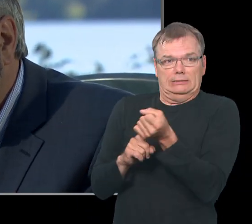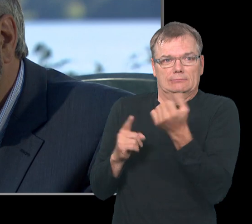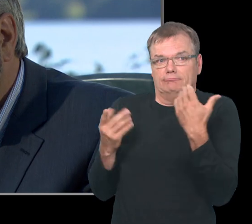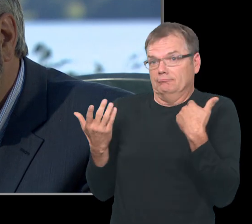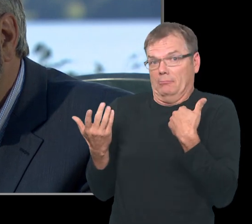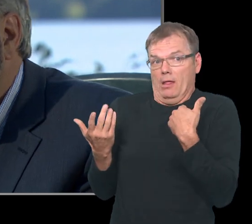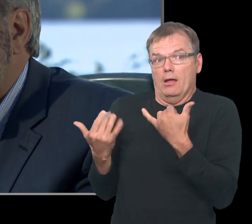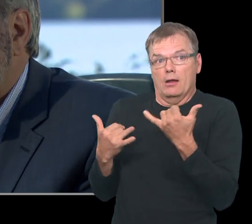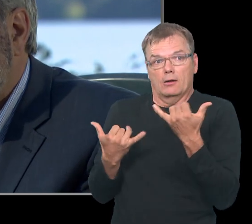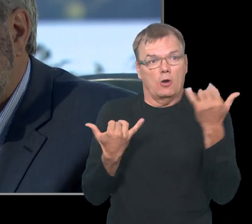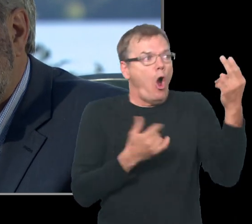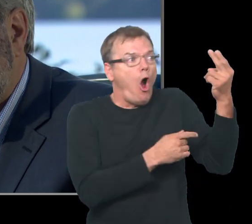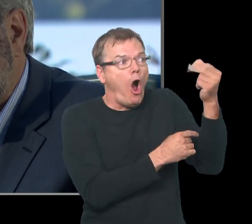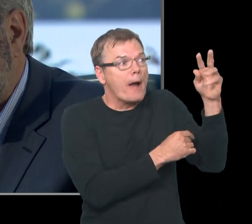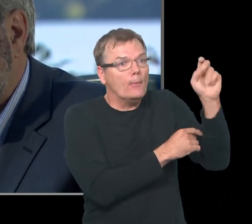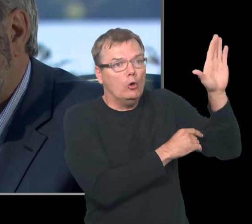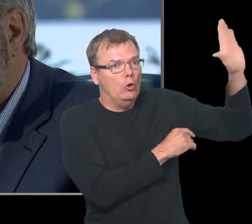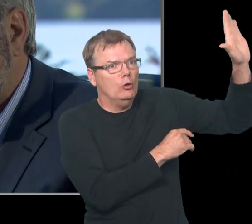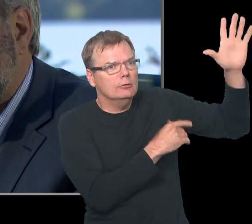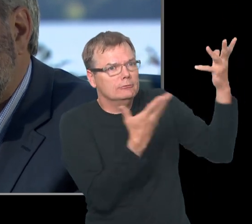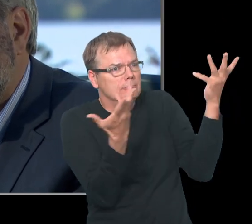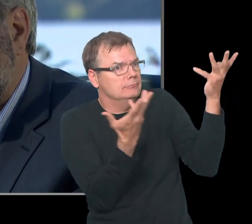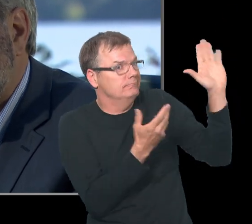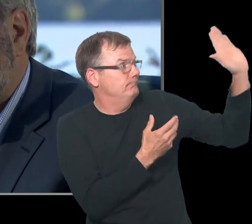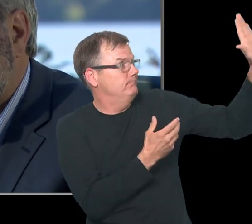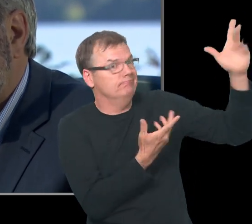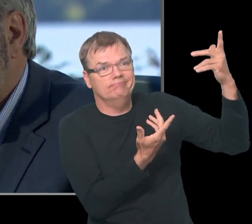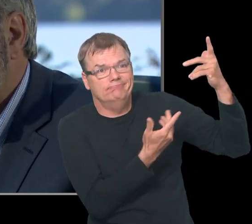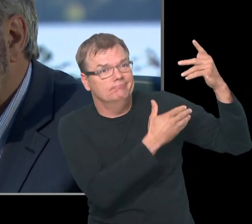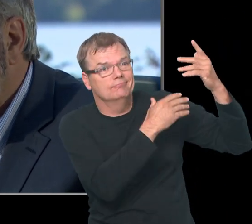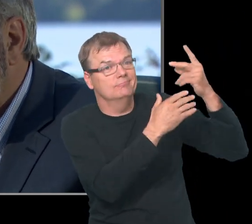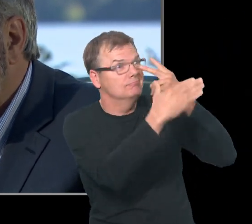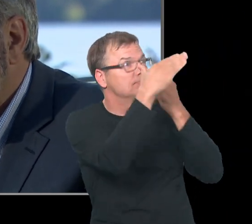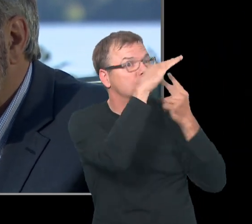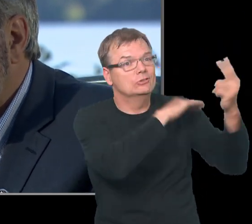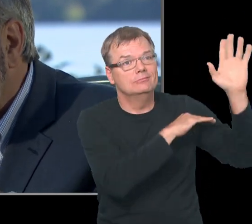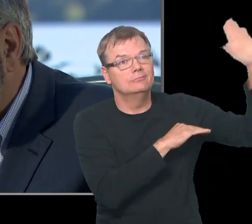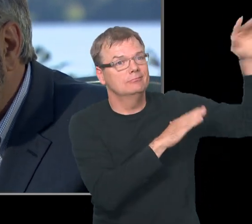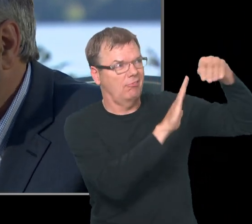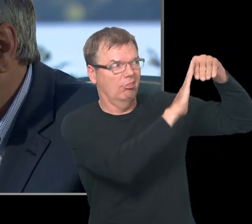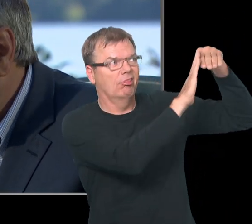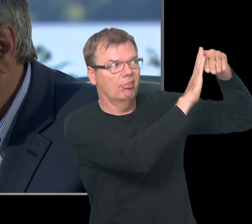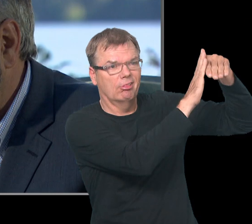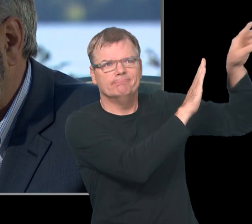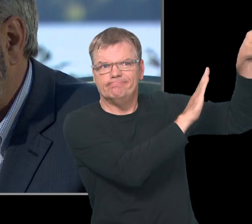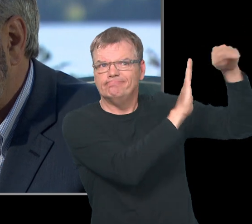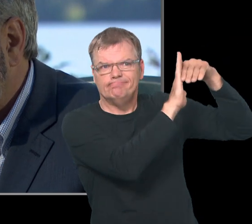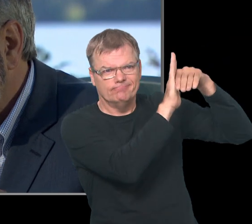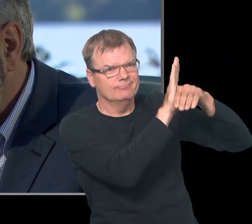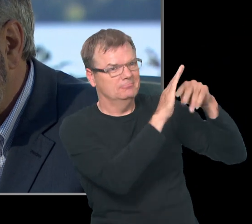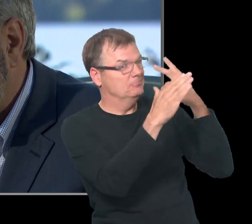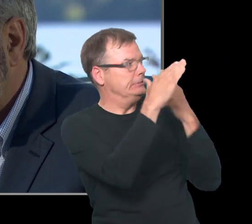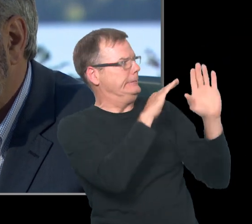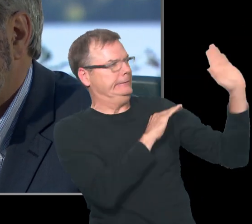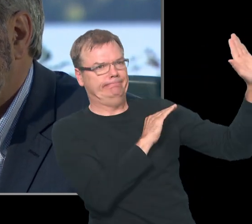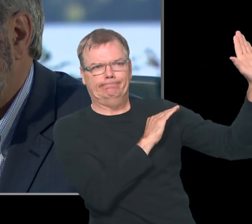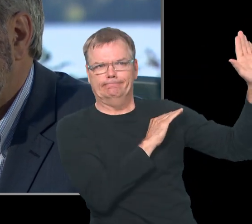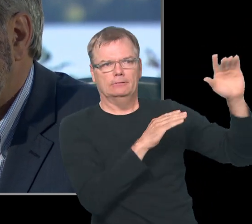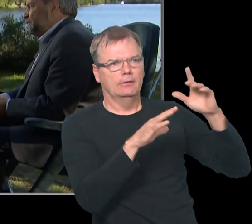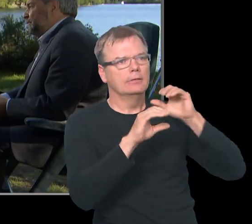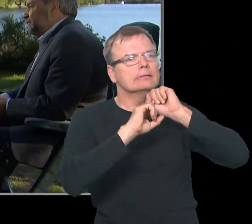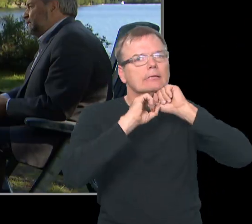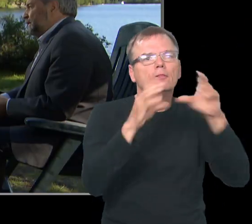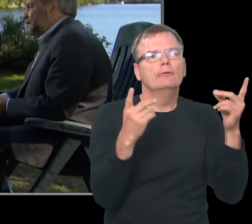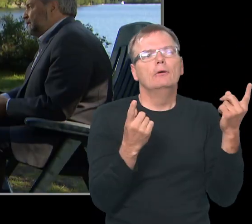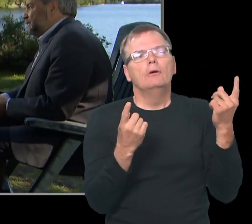predictable drop. He had made a massive bet, Peter, on oil and gas. He had made the economy, the whole economy, less diverse, less